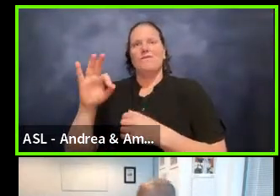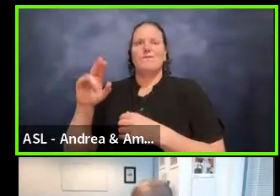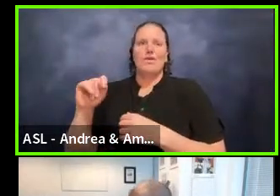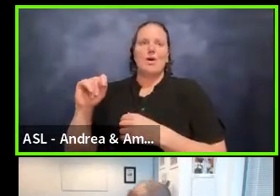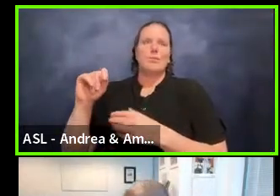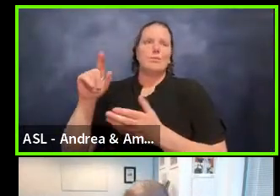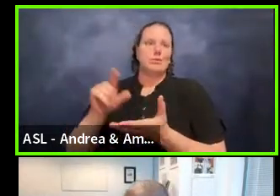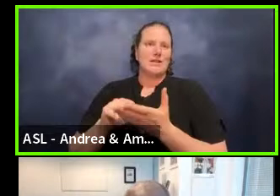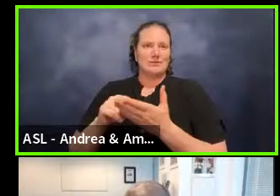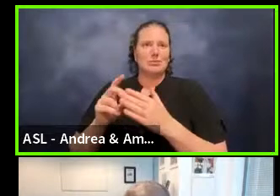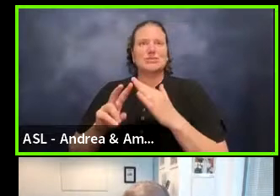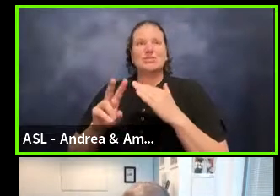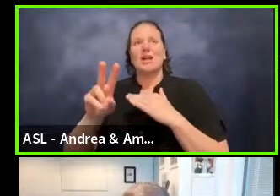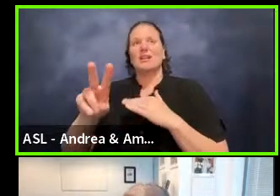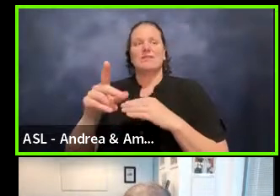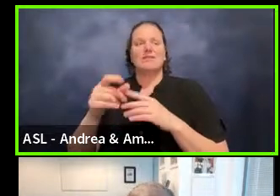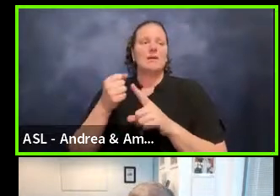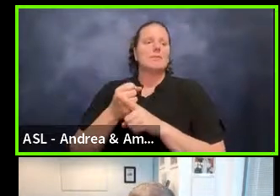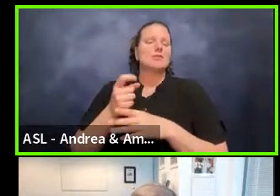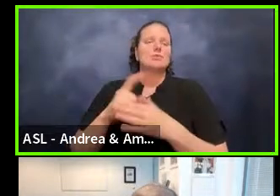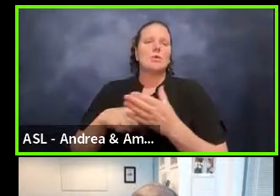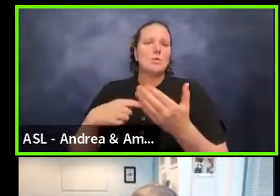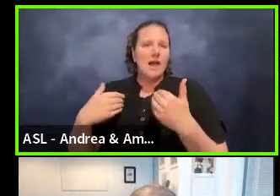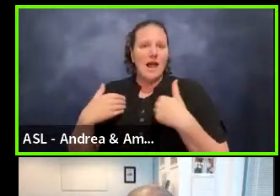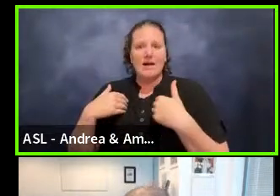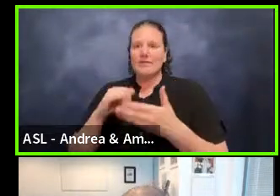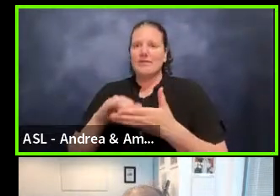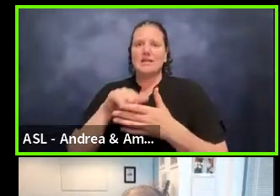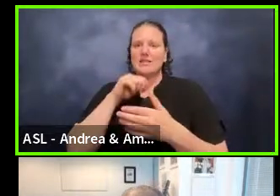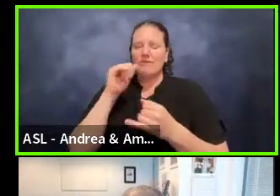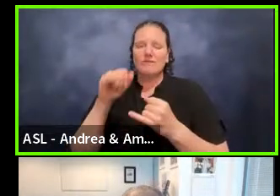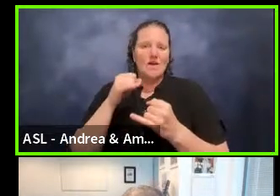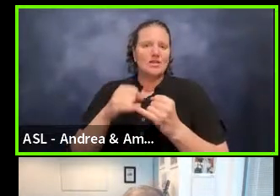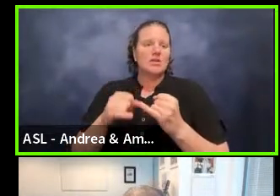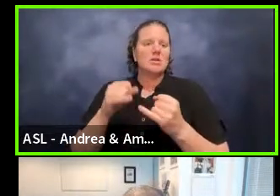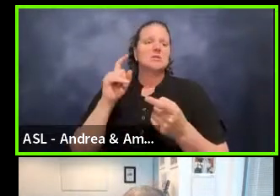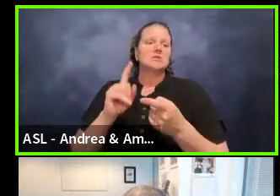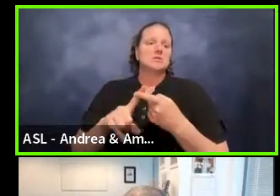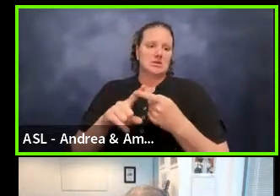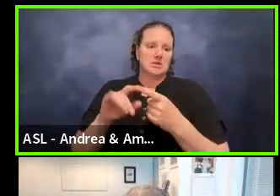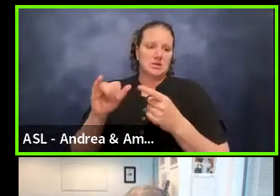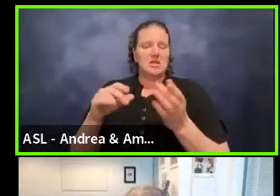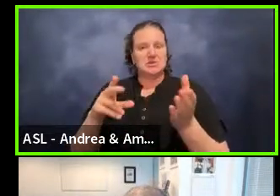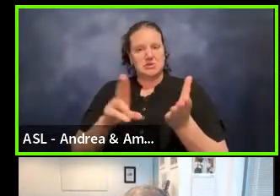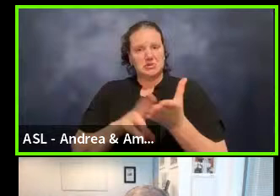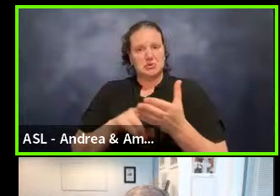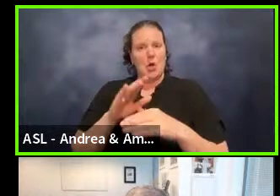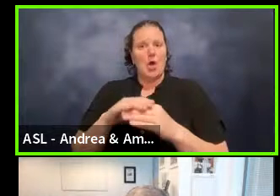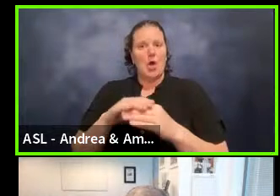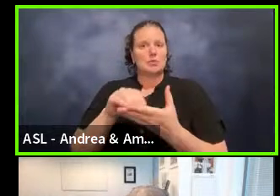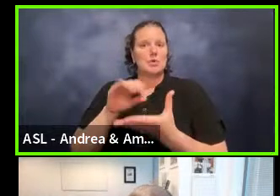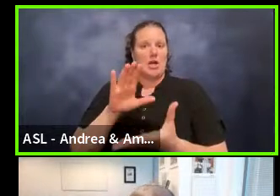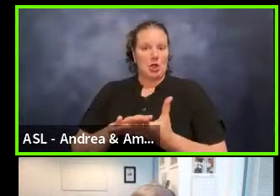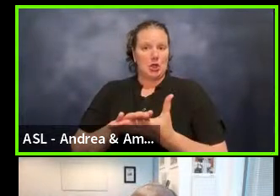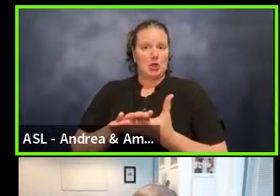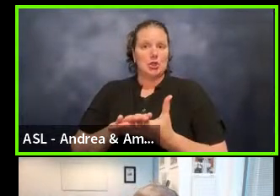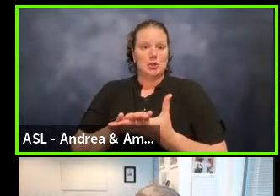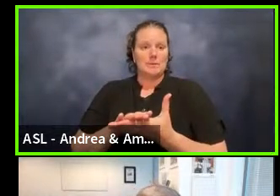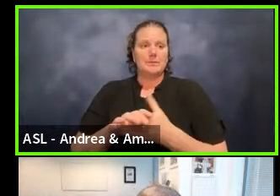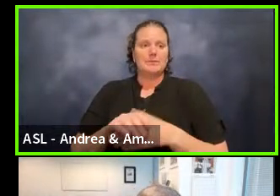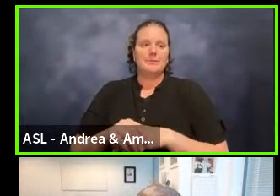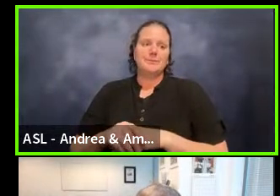of impacts that we're going to have. It won't be final until that final signature is on the record of decision.